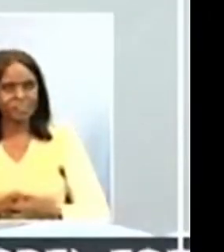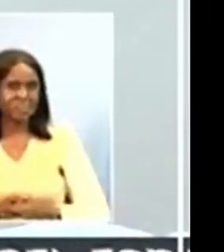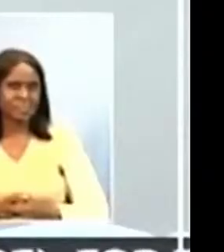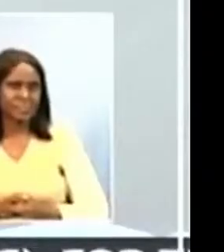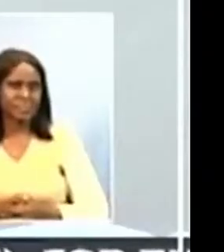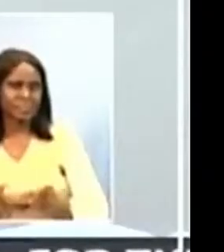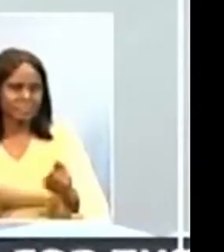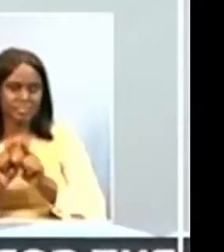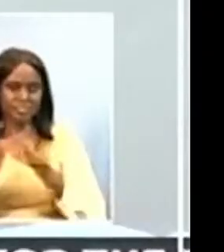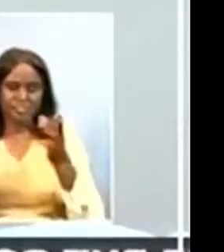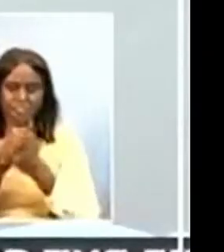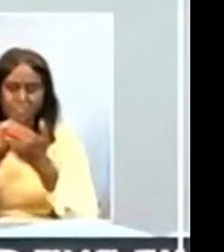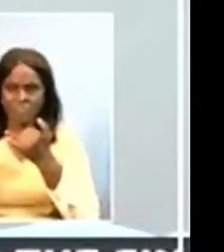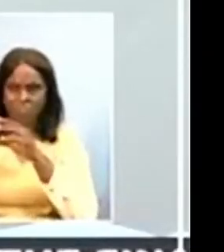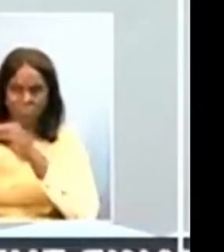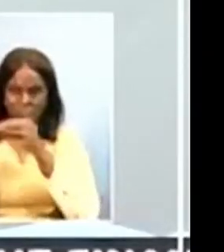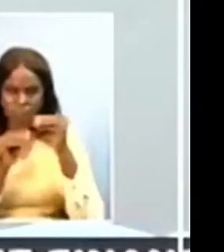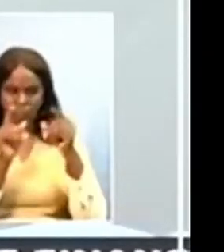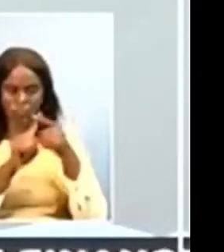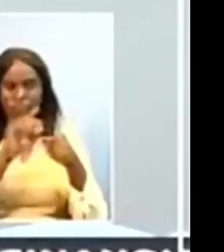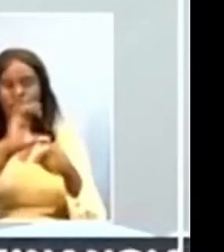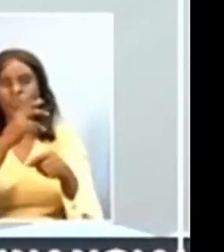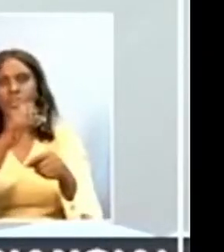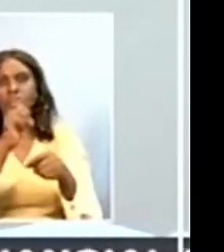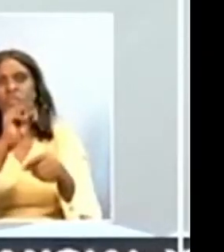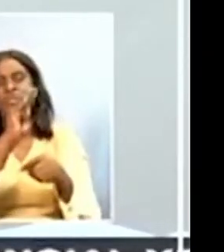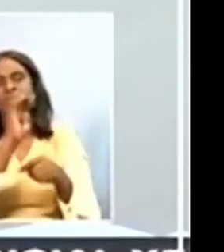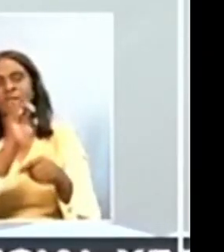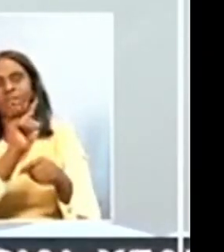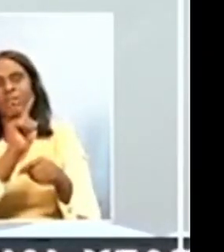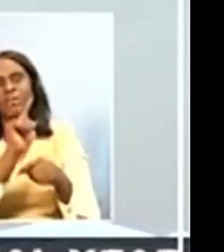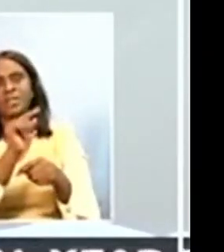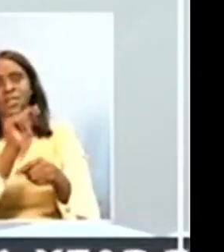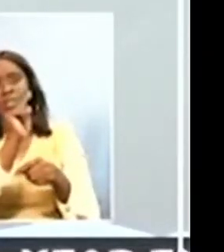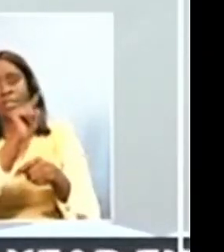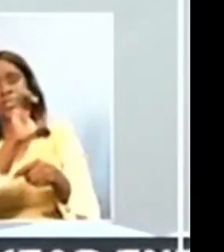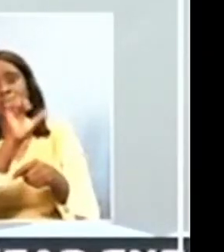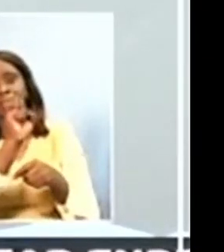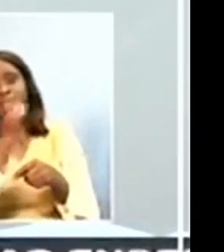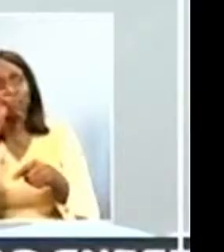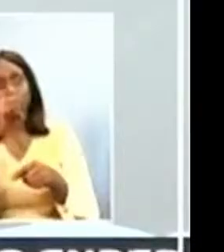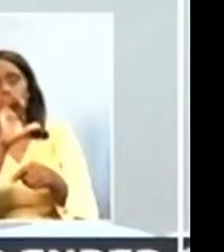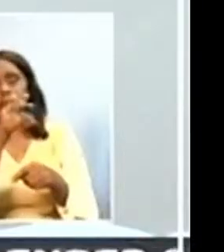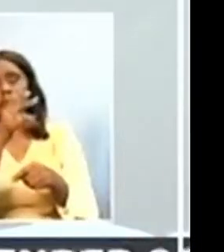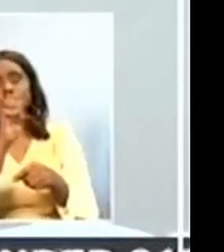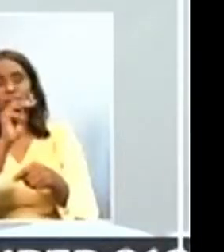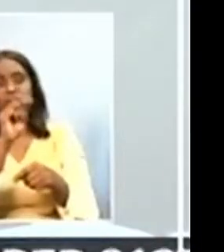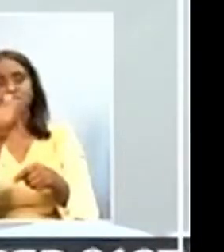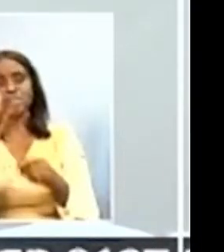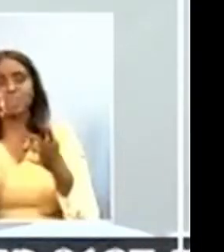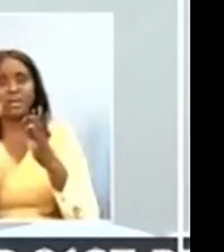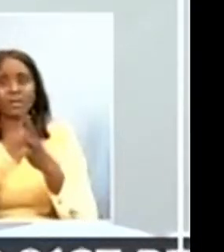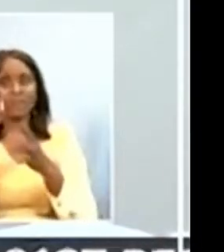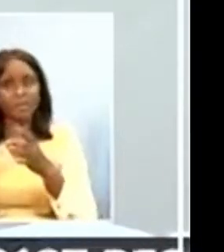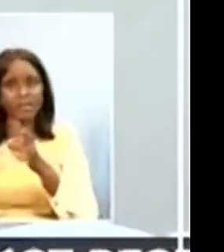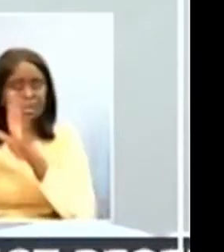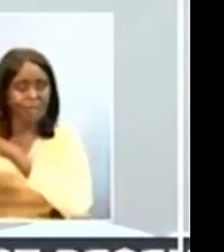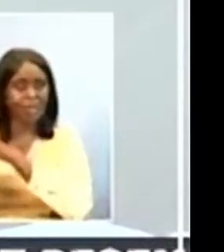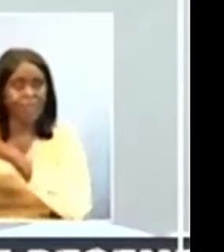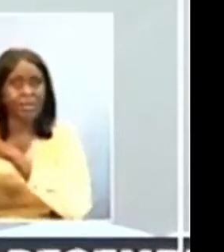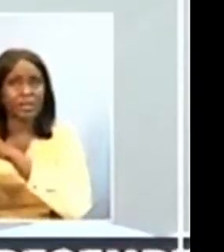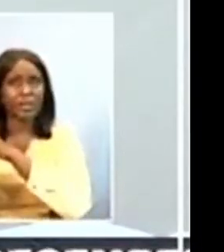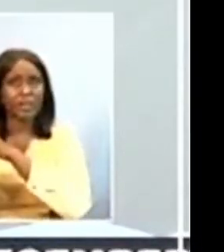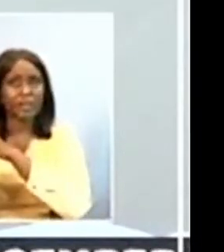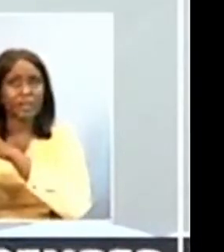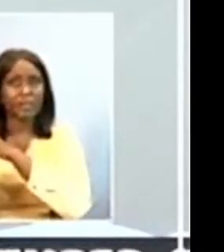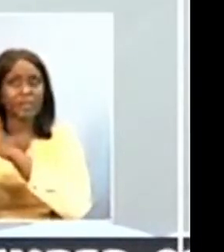And it is a new, is now moved to Chamber Council. He's now the council secretary for Chamber. He allowed that thing there. He's